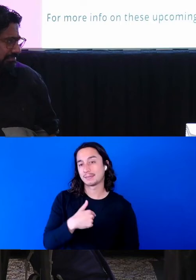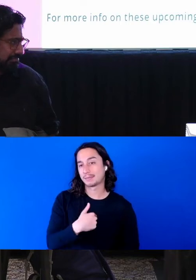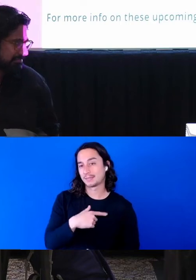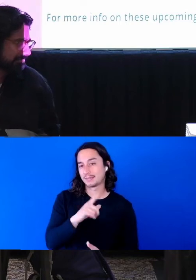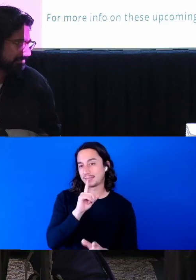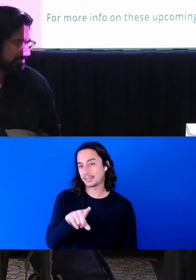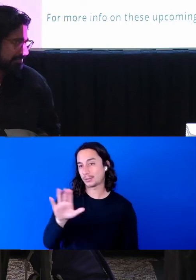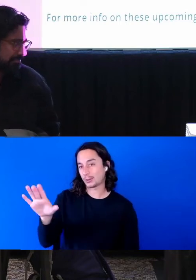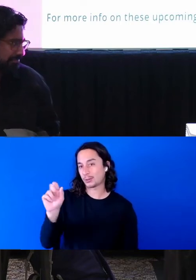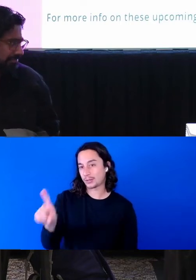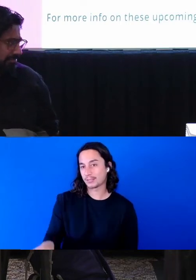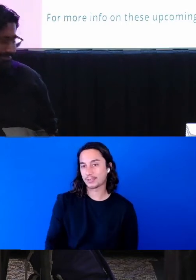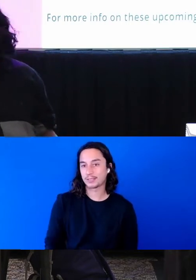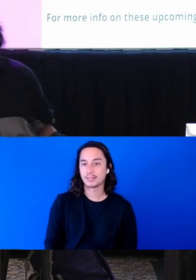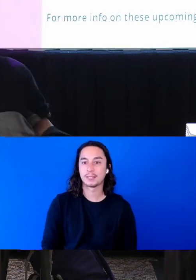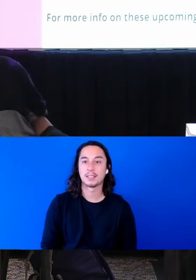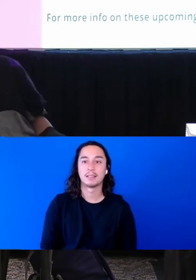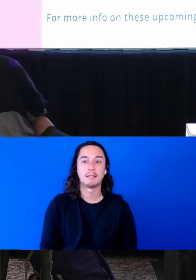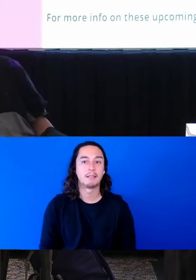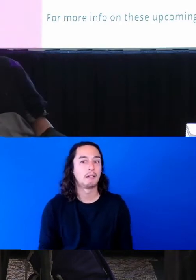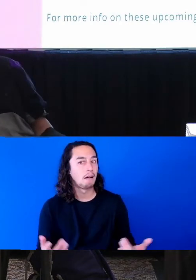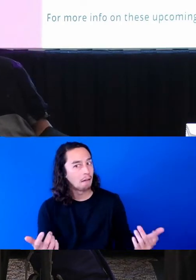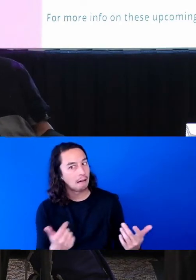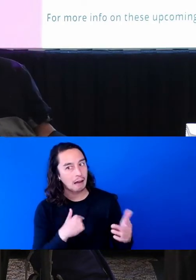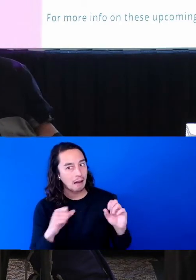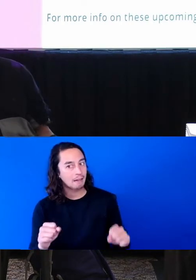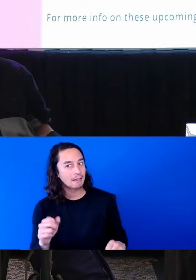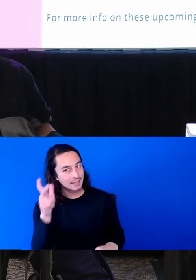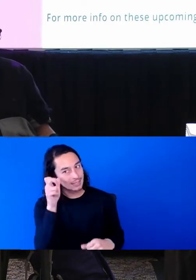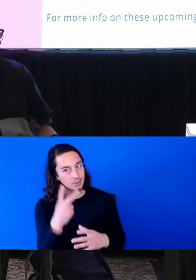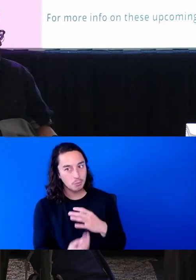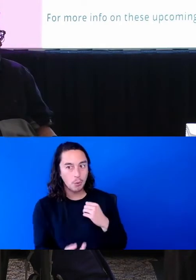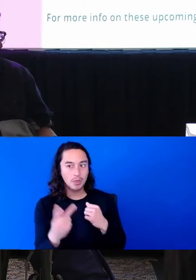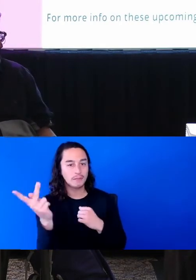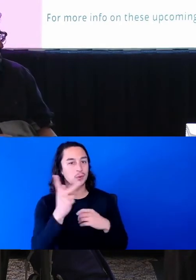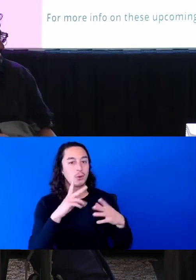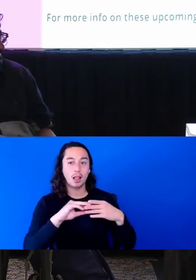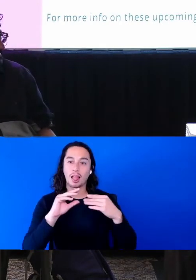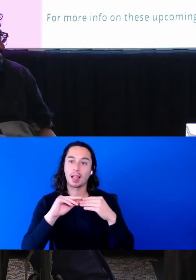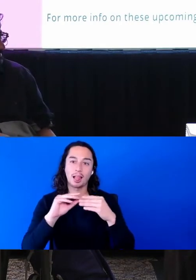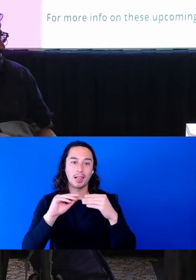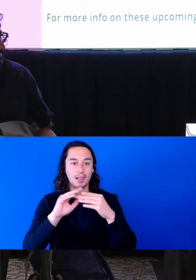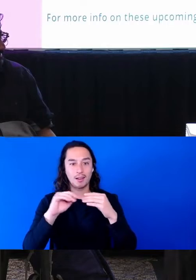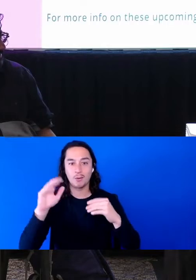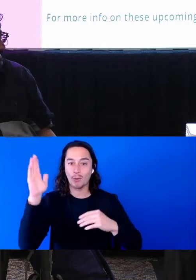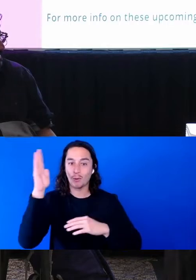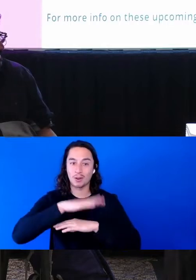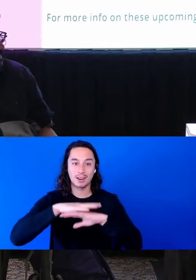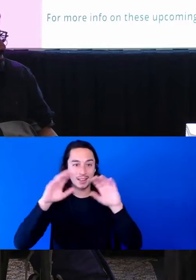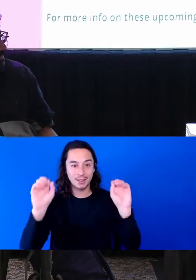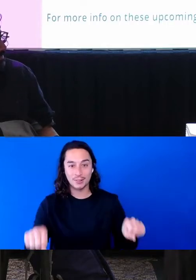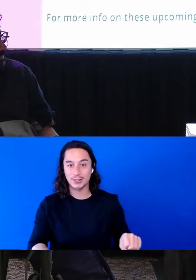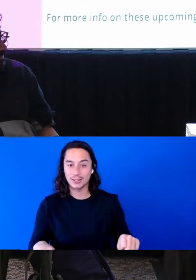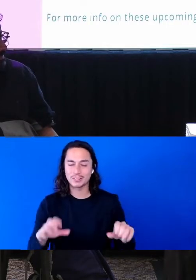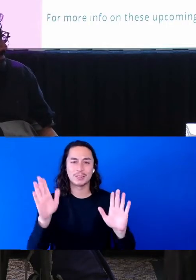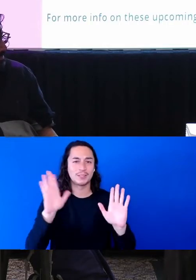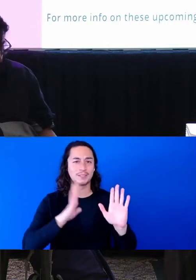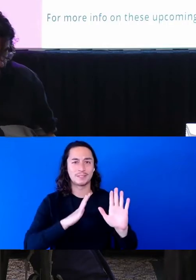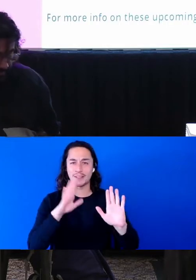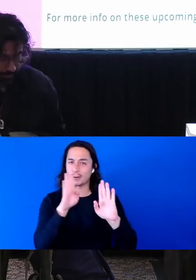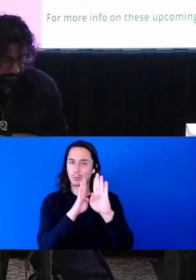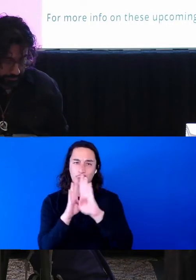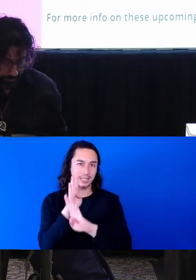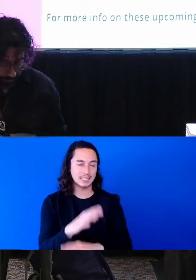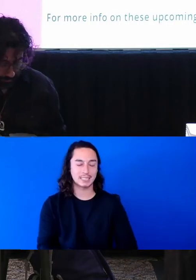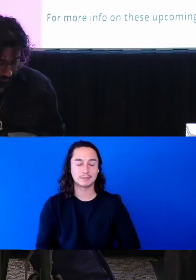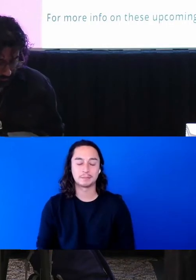mean, I could listen to both of you nerd out all day, every day, so no worries. But